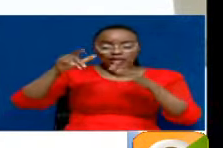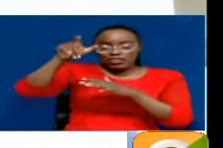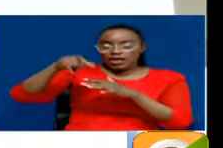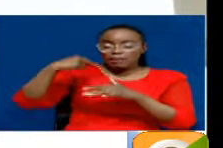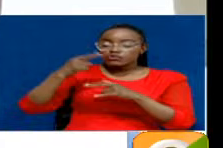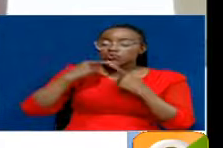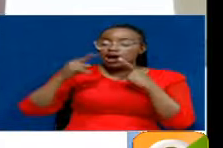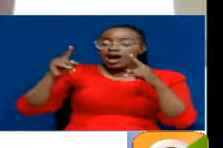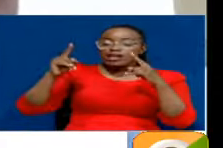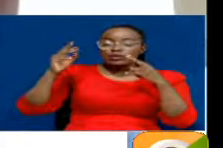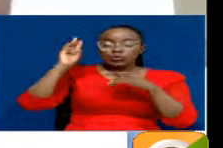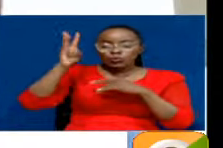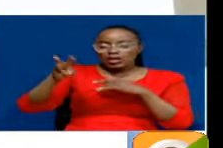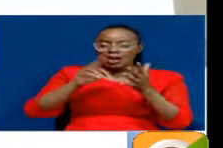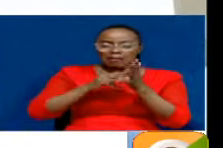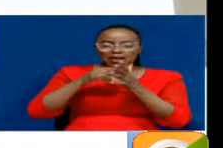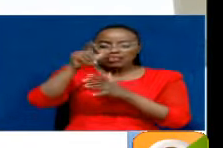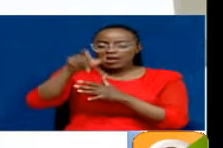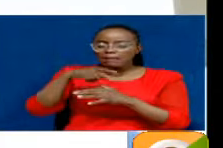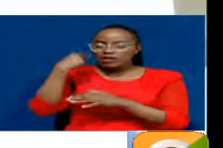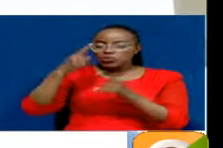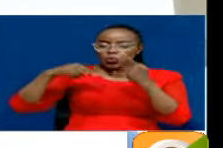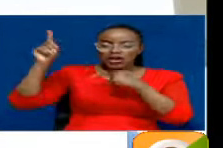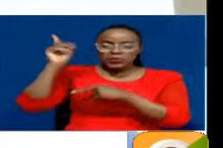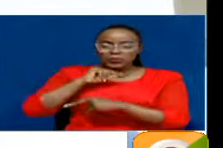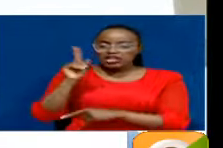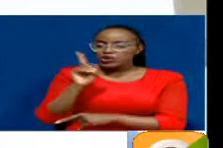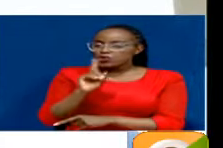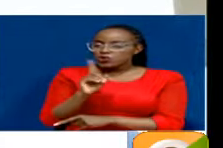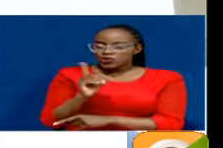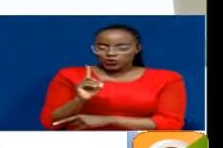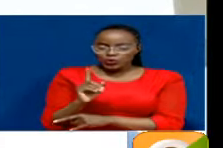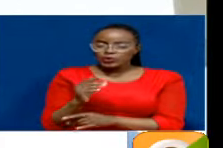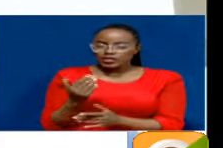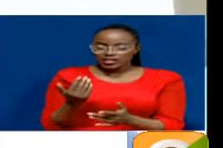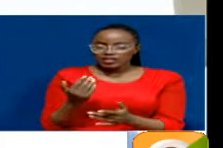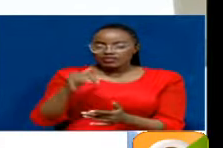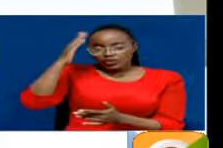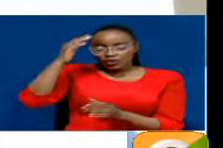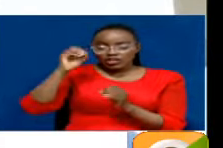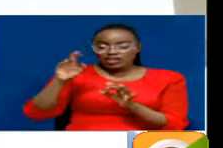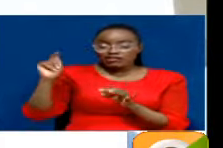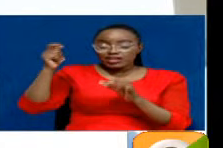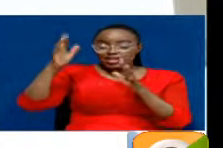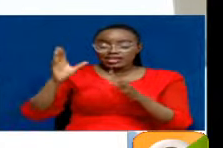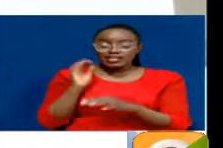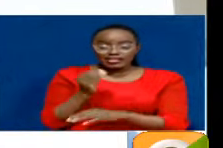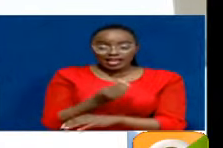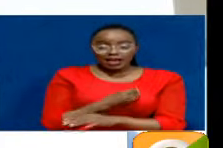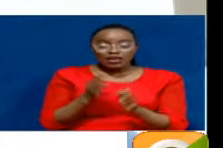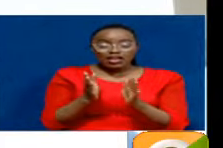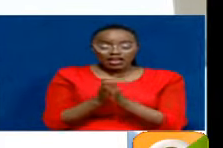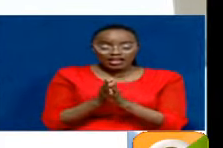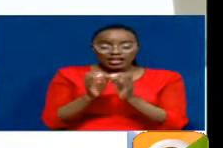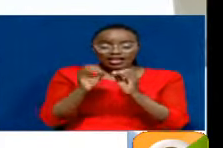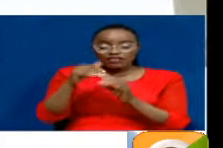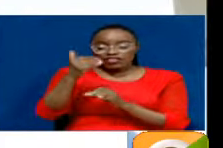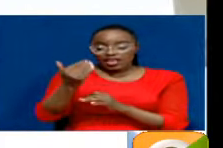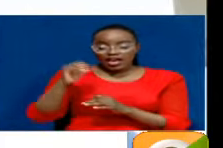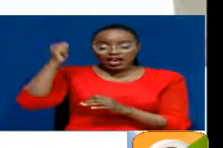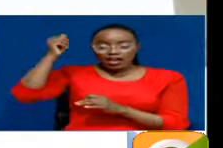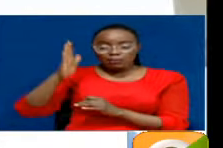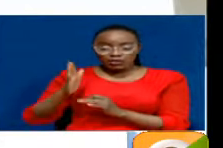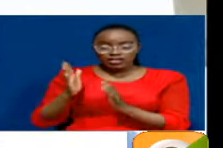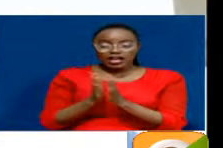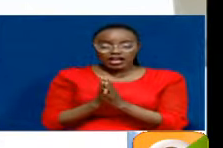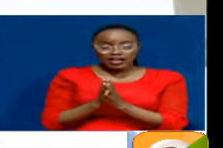who is announced. It is not necessarily the one who had won. And, you know, if our Kenyans and if our younger